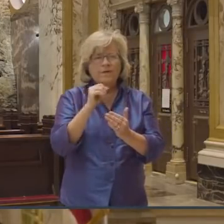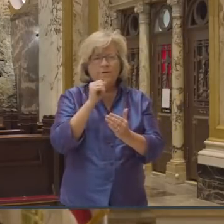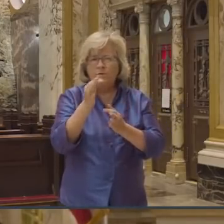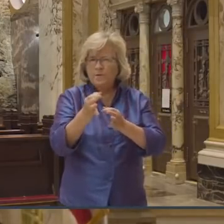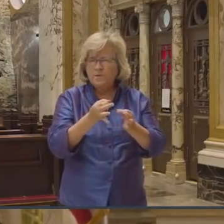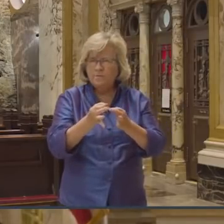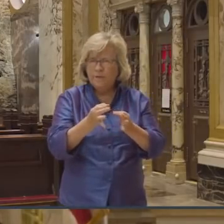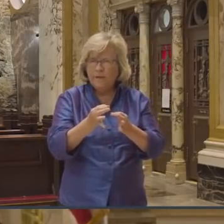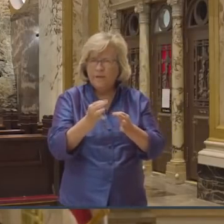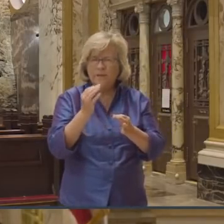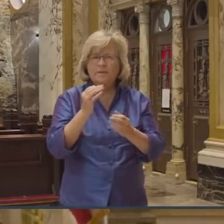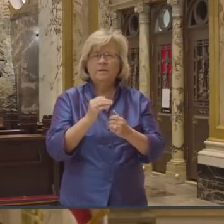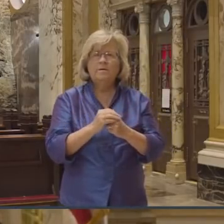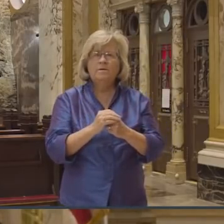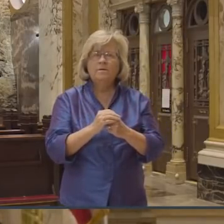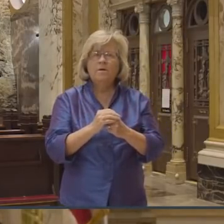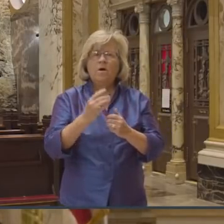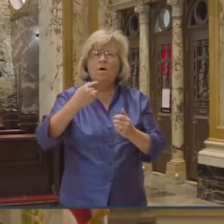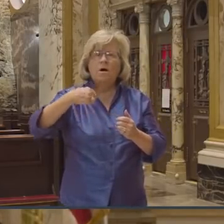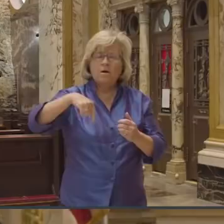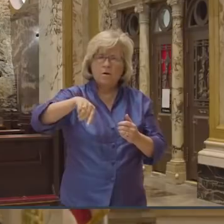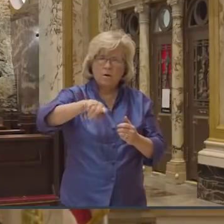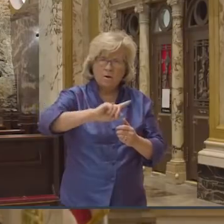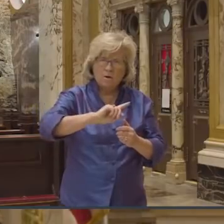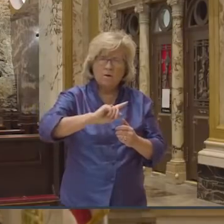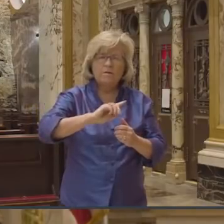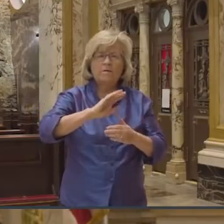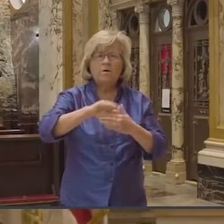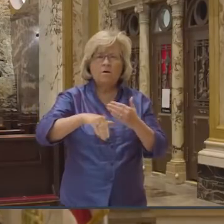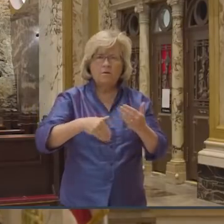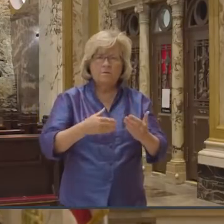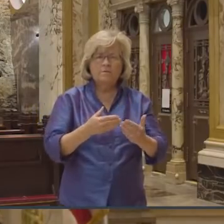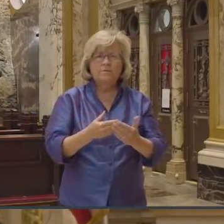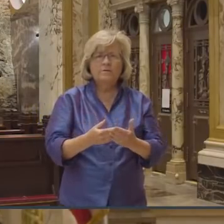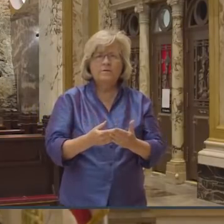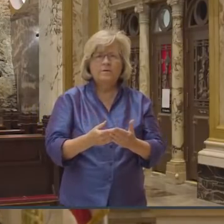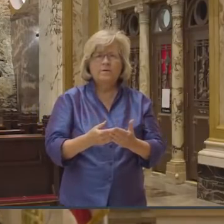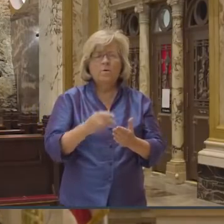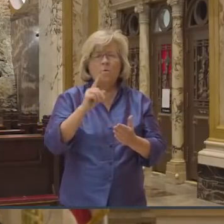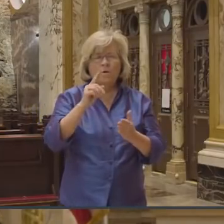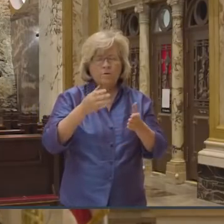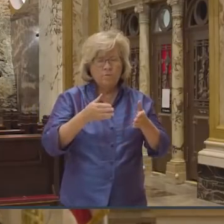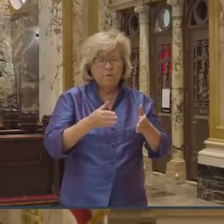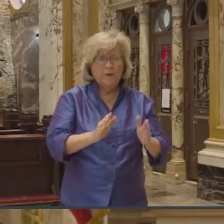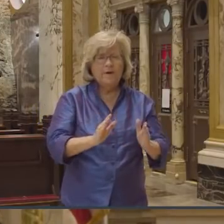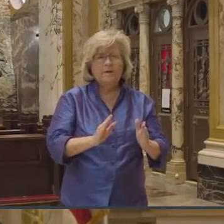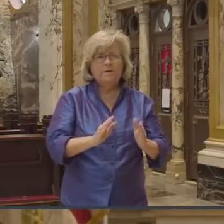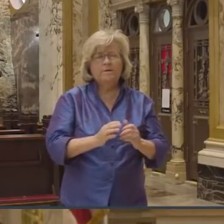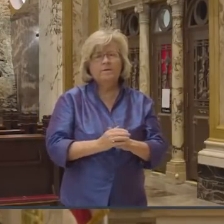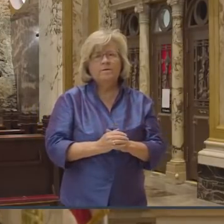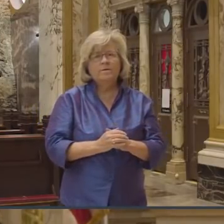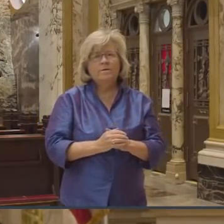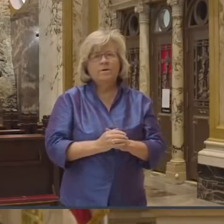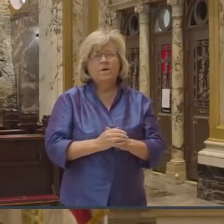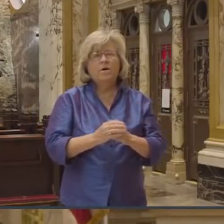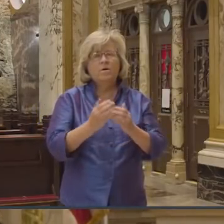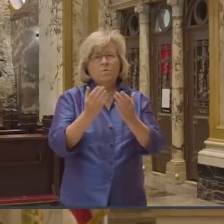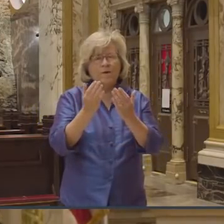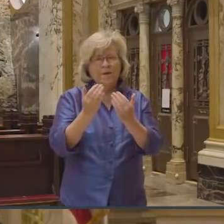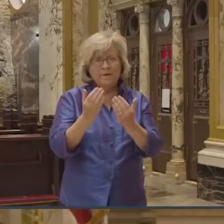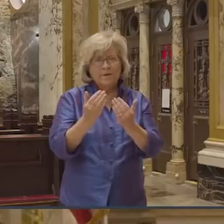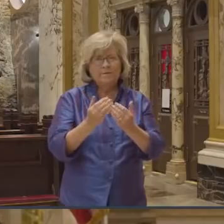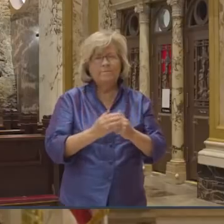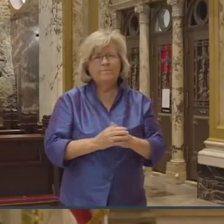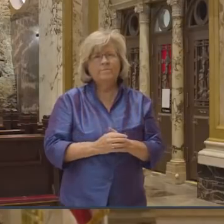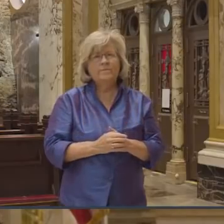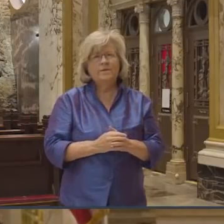explain. All of us, in one way or the other, are in our upper room, especially at this time